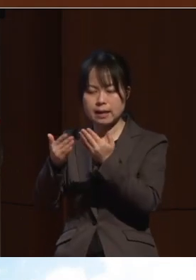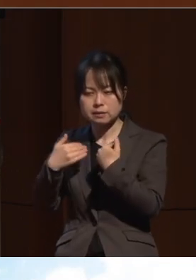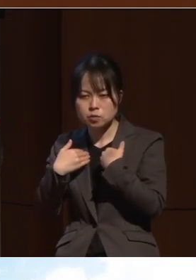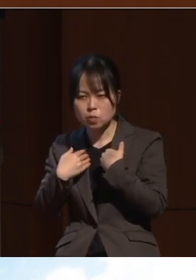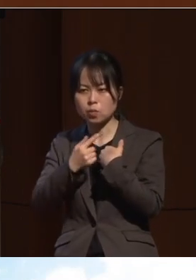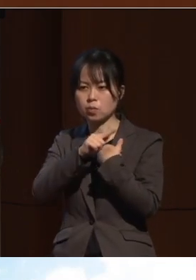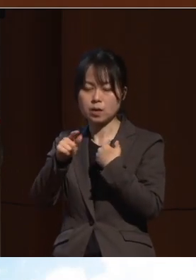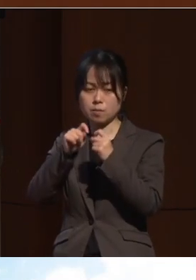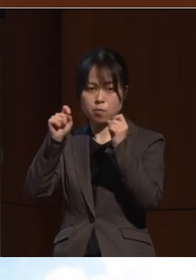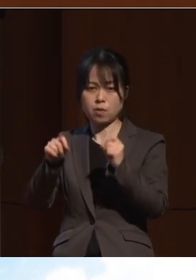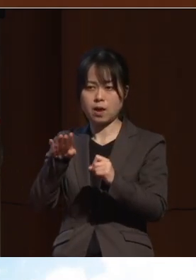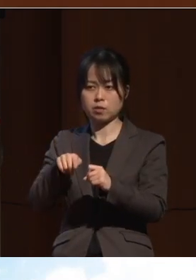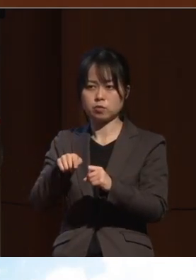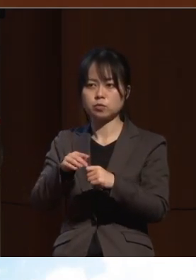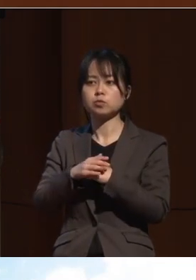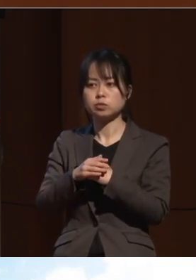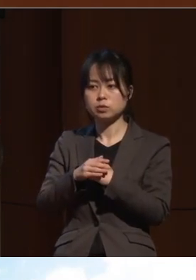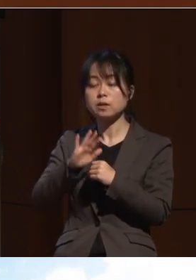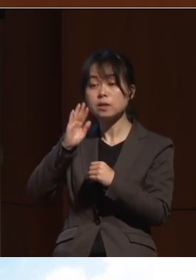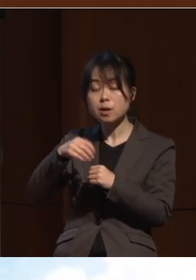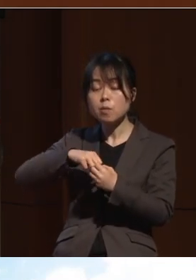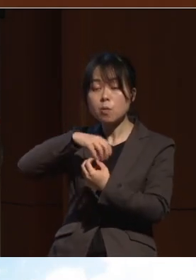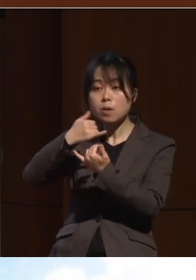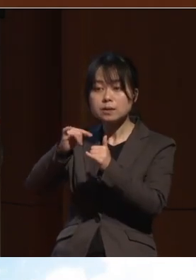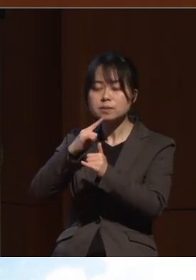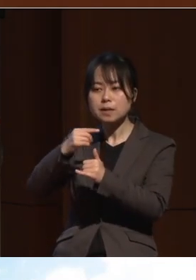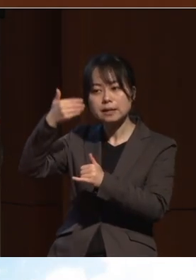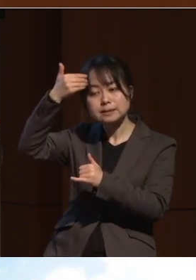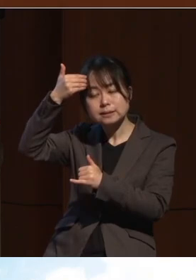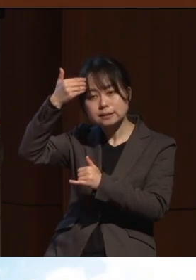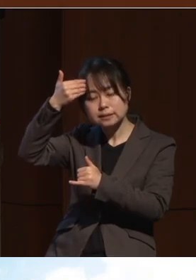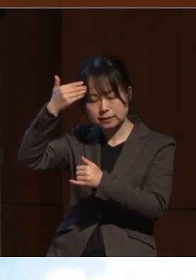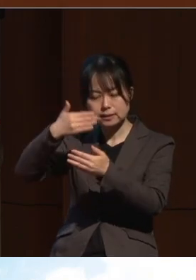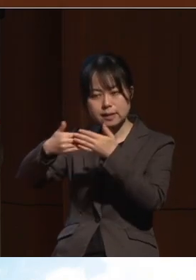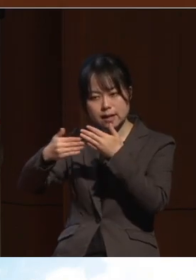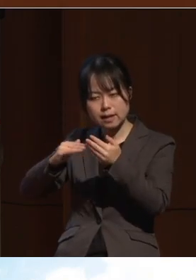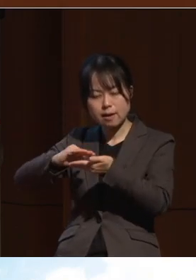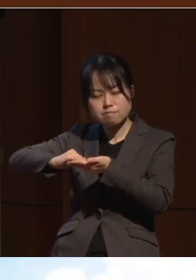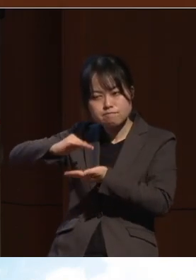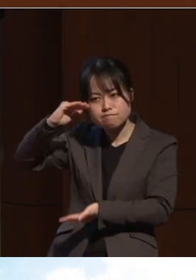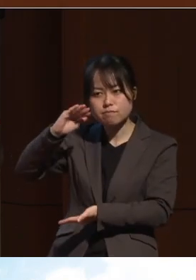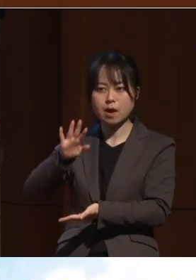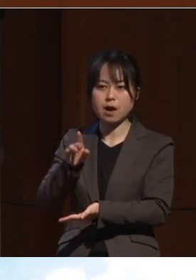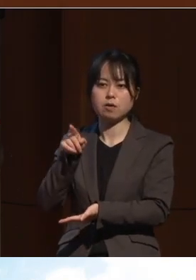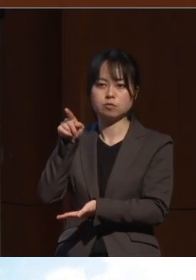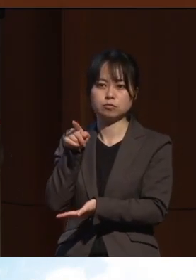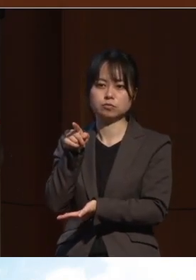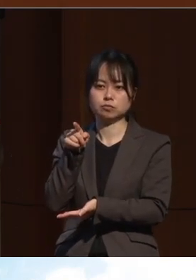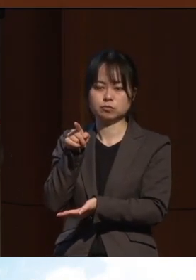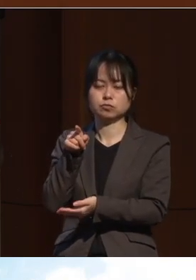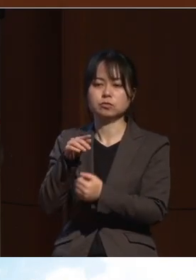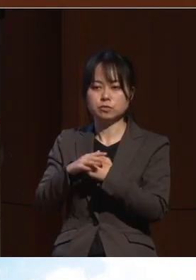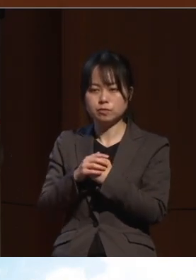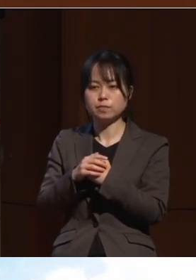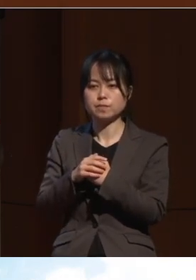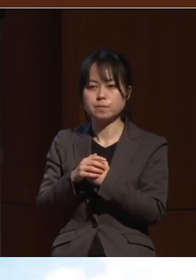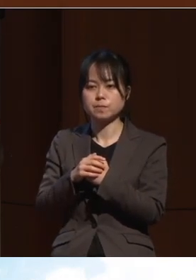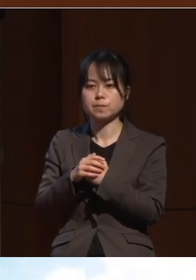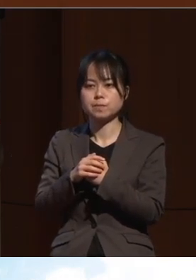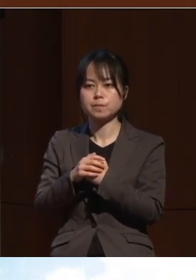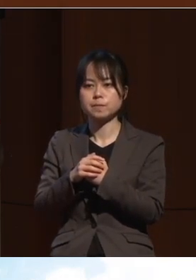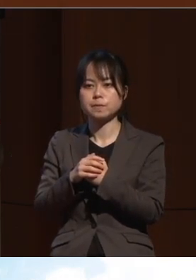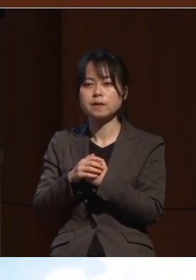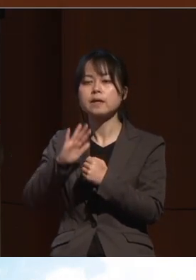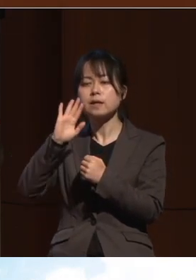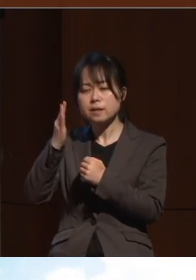knowledge accumulated over a lifetime. But those in older age have always depended more on family and wider society, so improving and